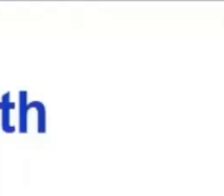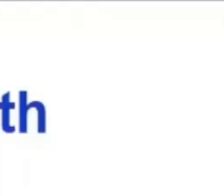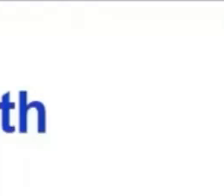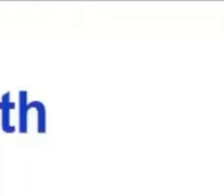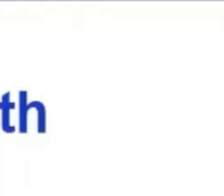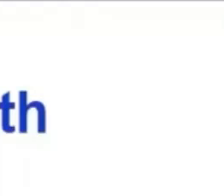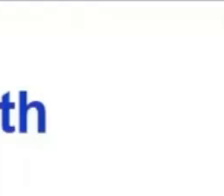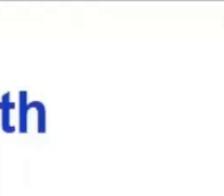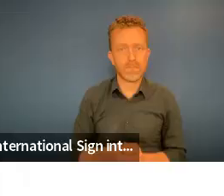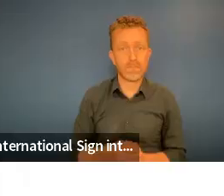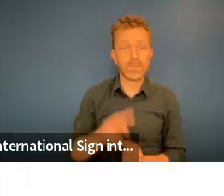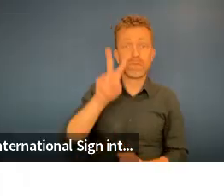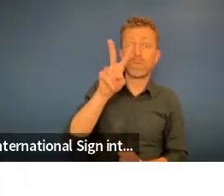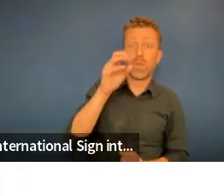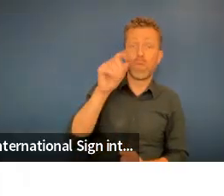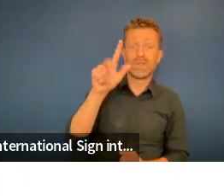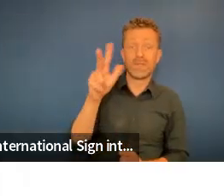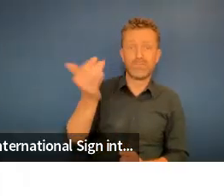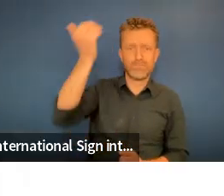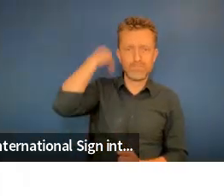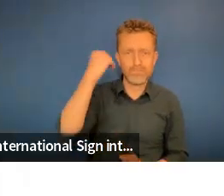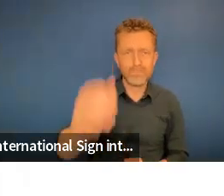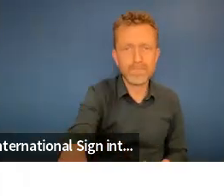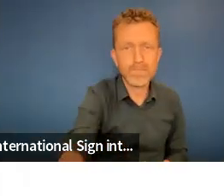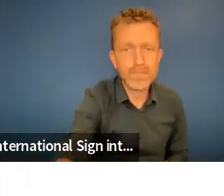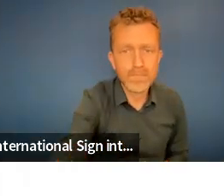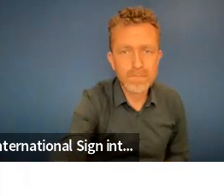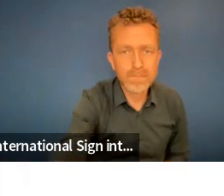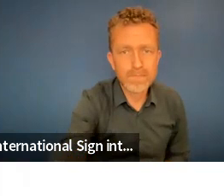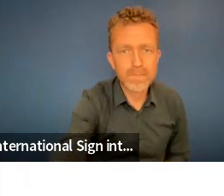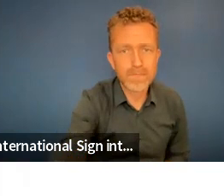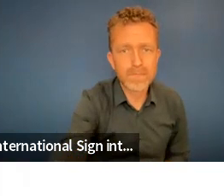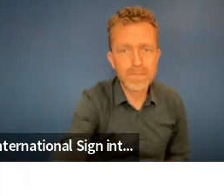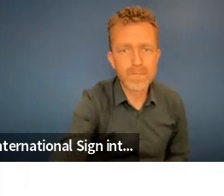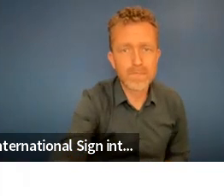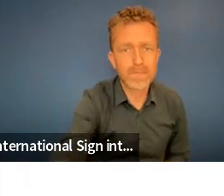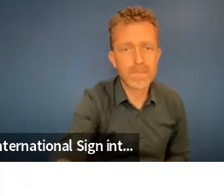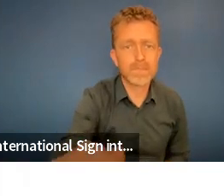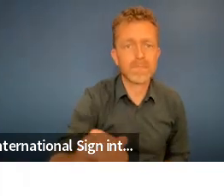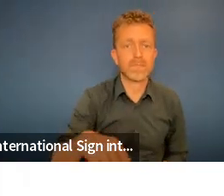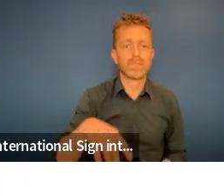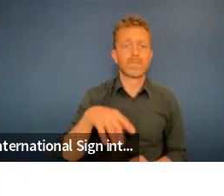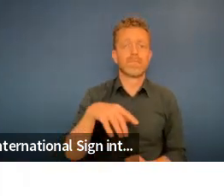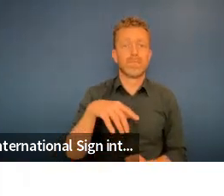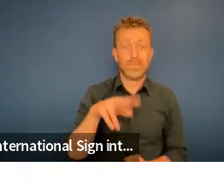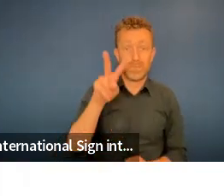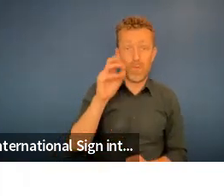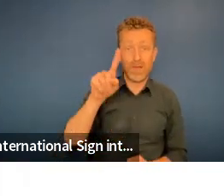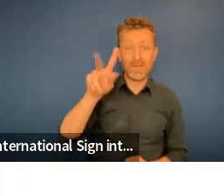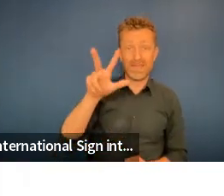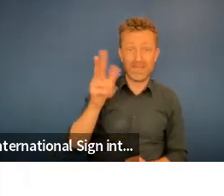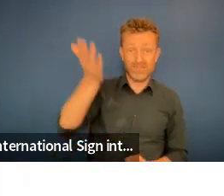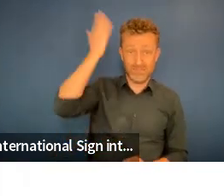above. The services included in this benefit package are pre-prosthetic assessment, prosthetic